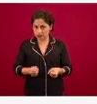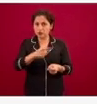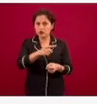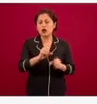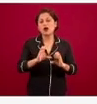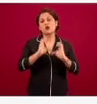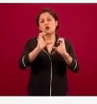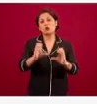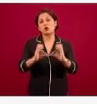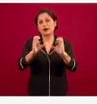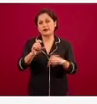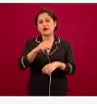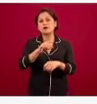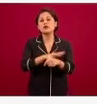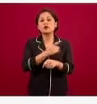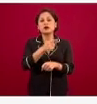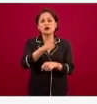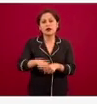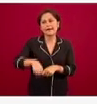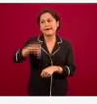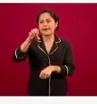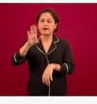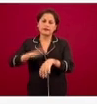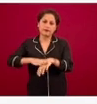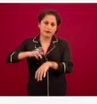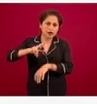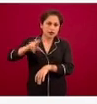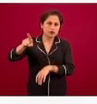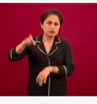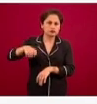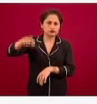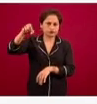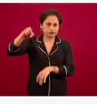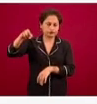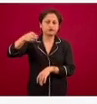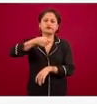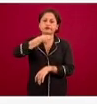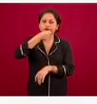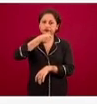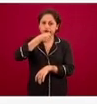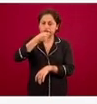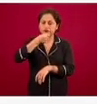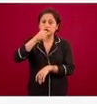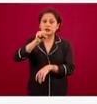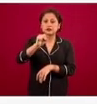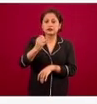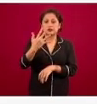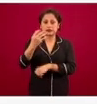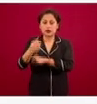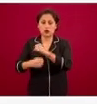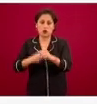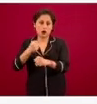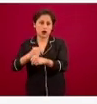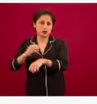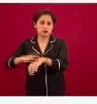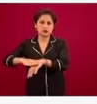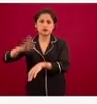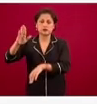So far, we've seen a distribution of basically all age groups are represented in the